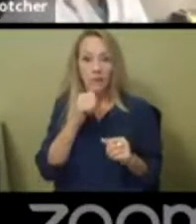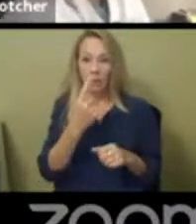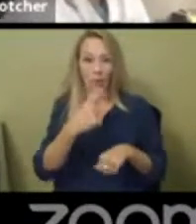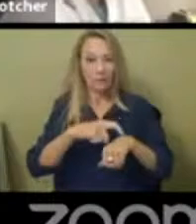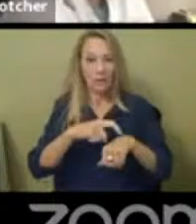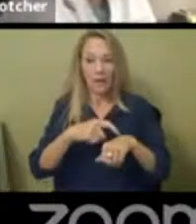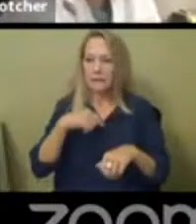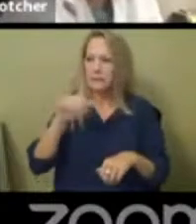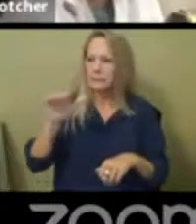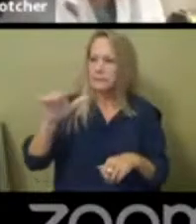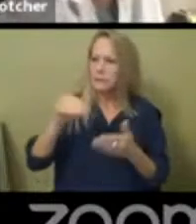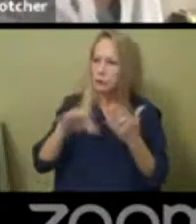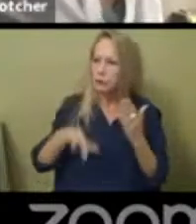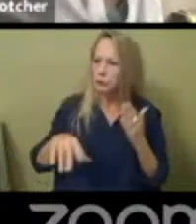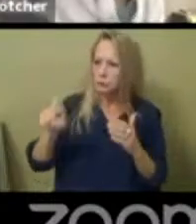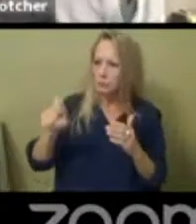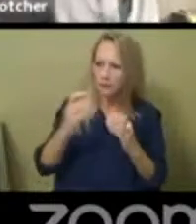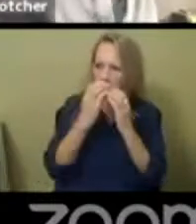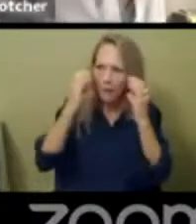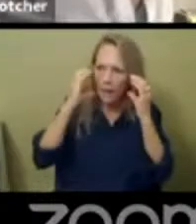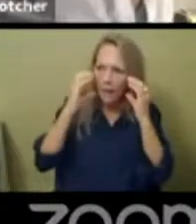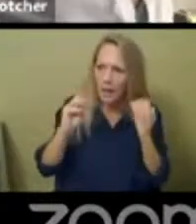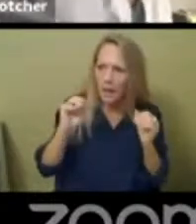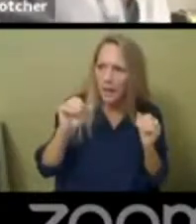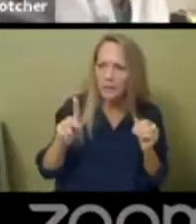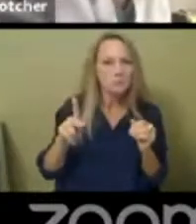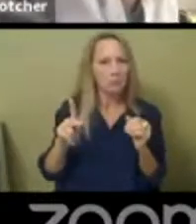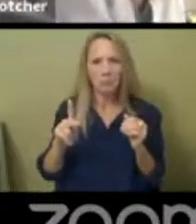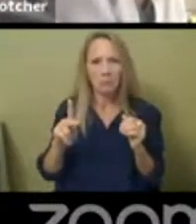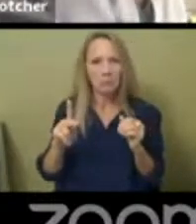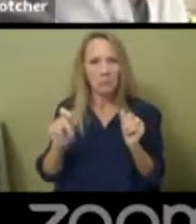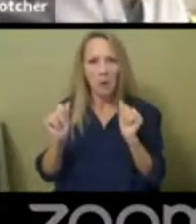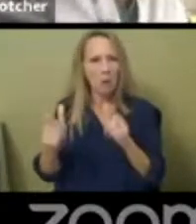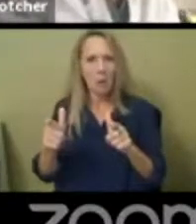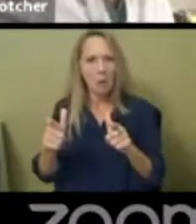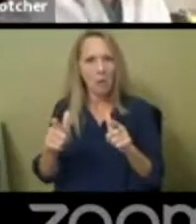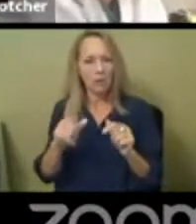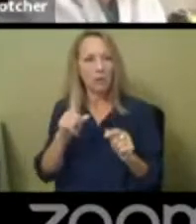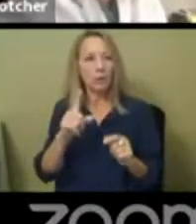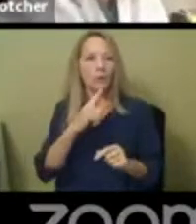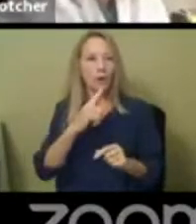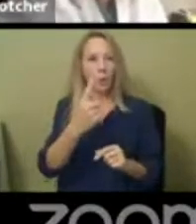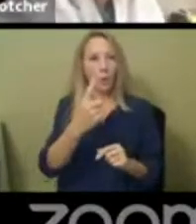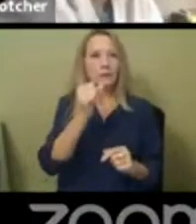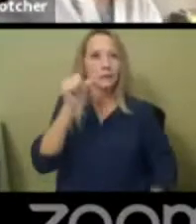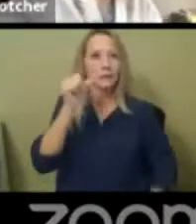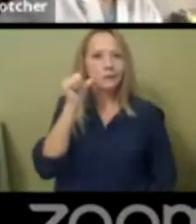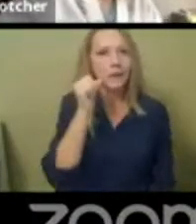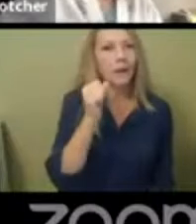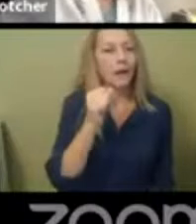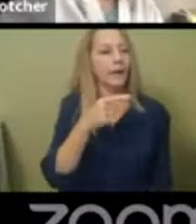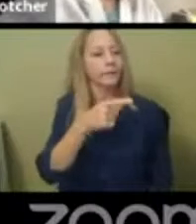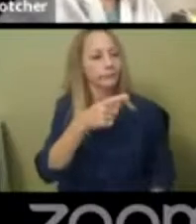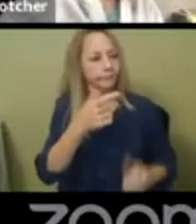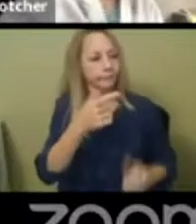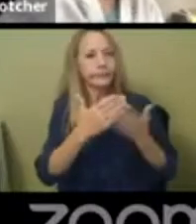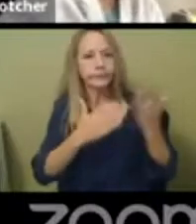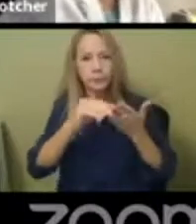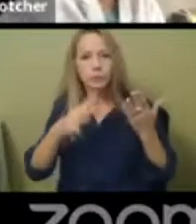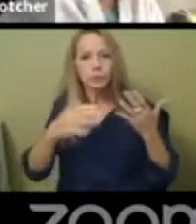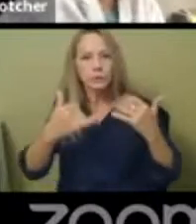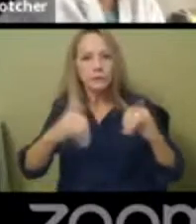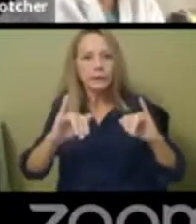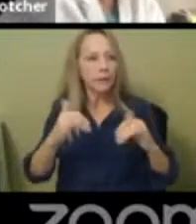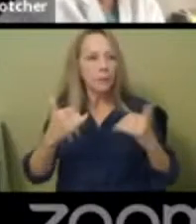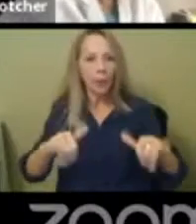on. Just yesterday, we had a little tension early on with parties off campus. They're still happening, but I